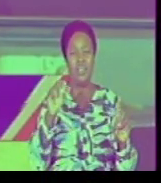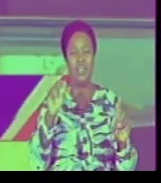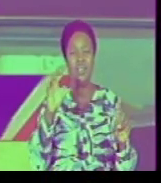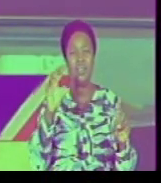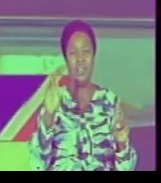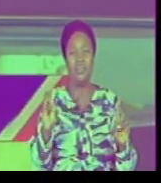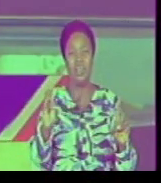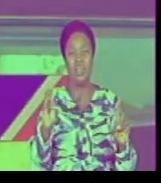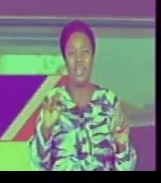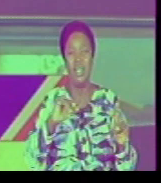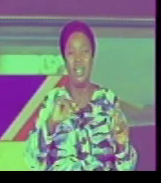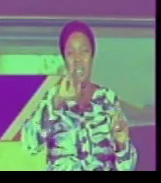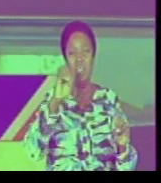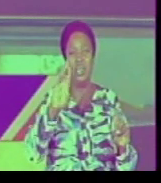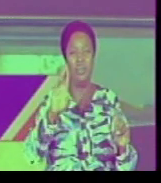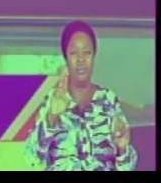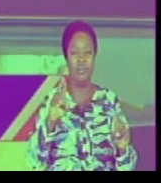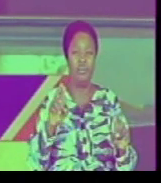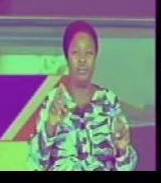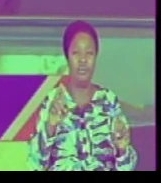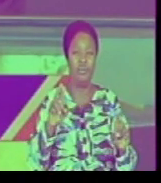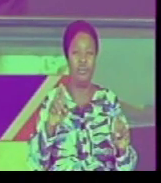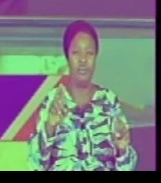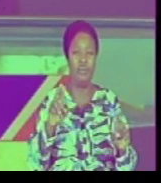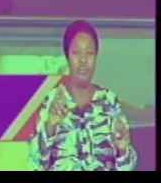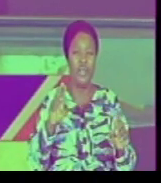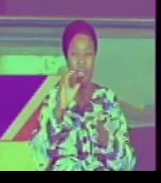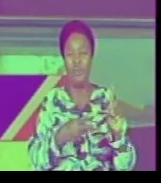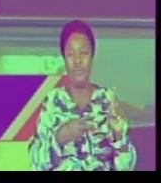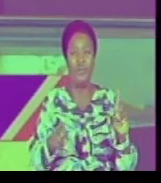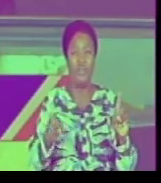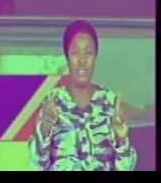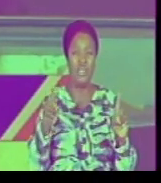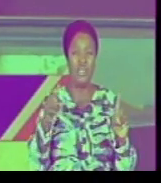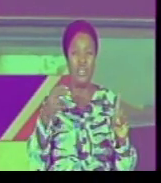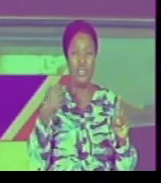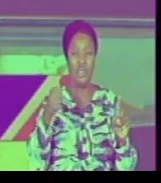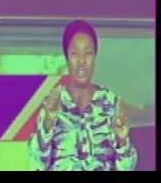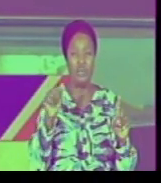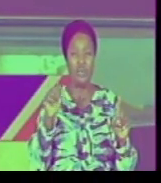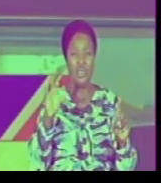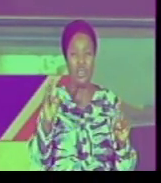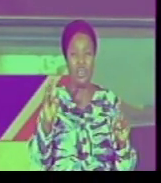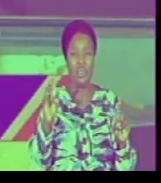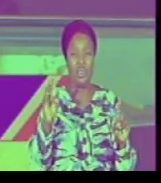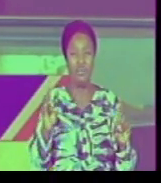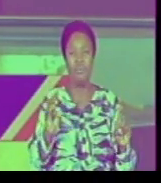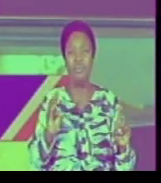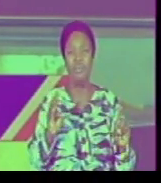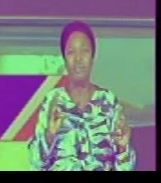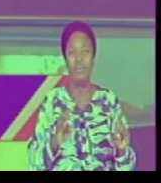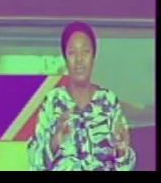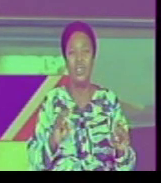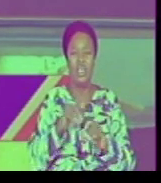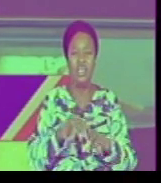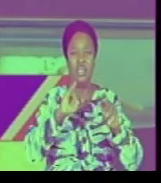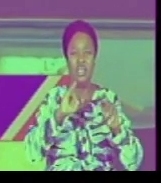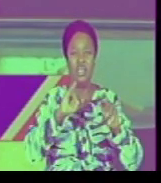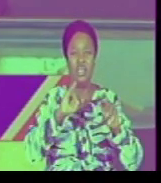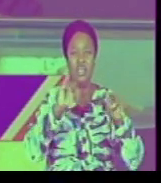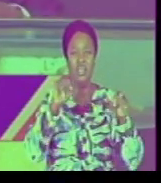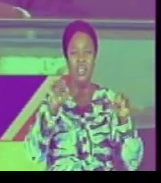chapter 1. Reading from verse 17. In Jeremiah chapter 1,